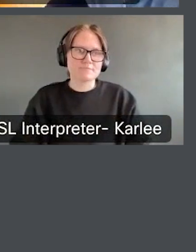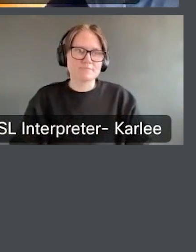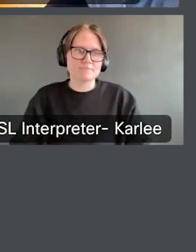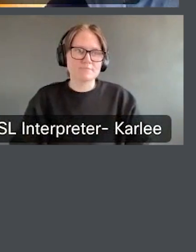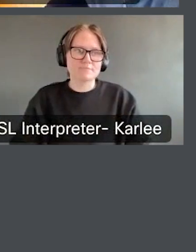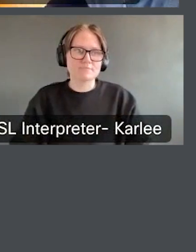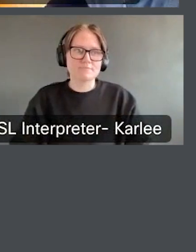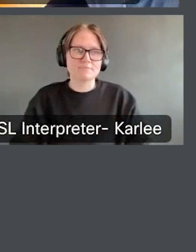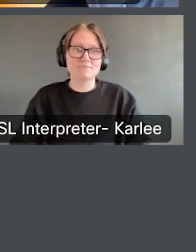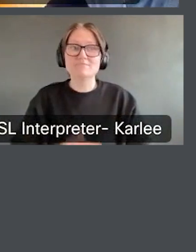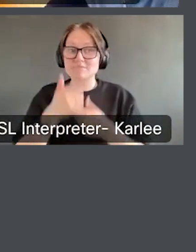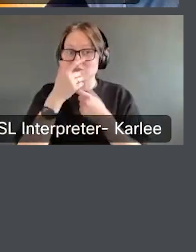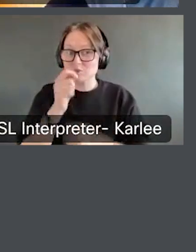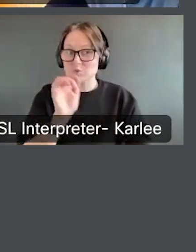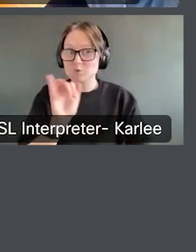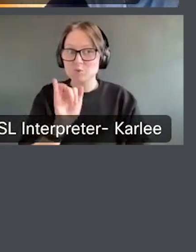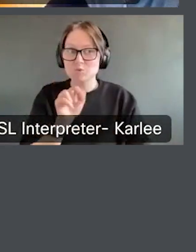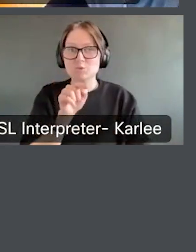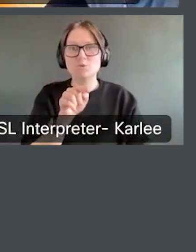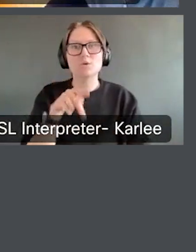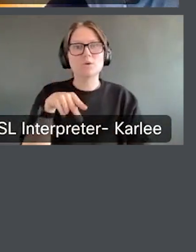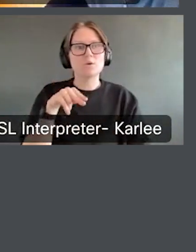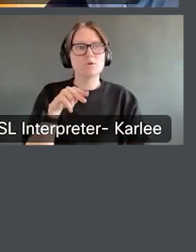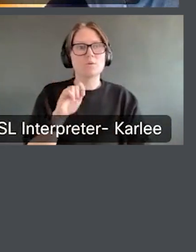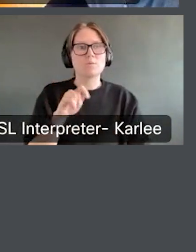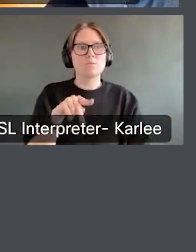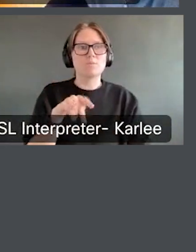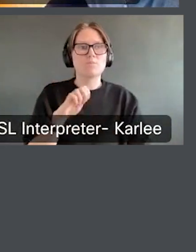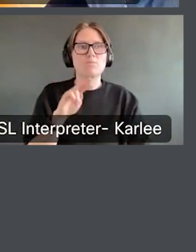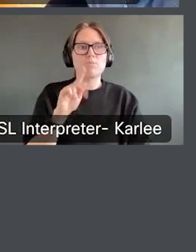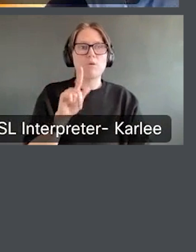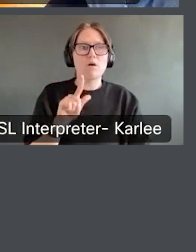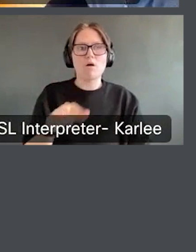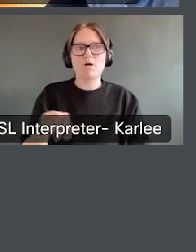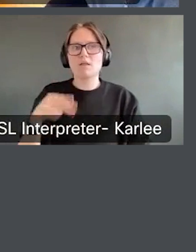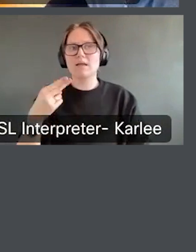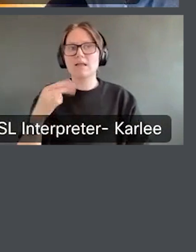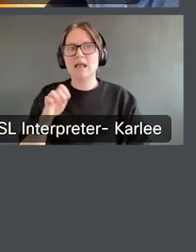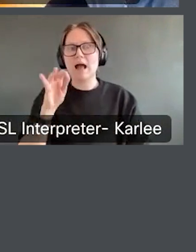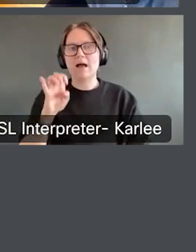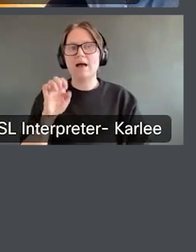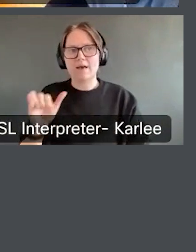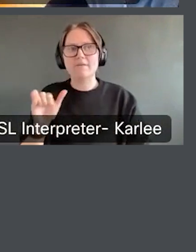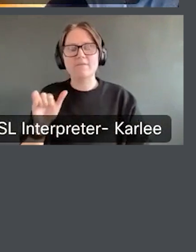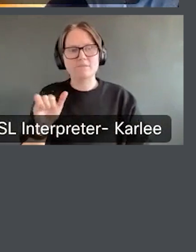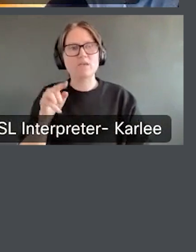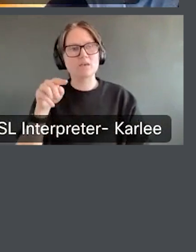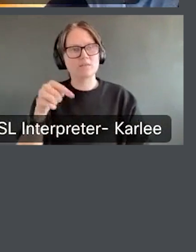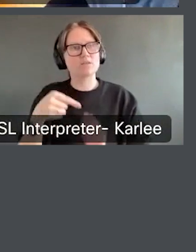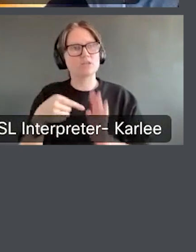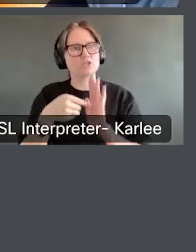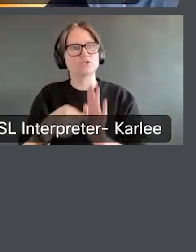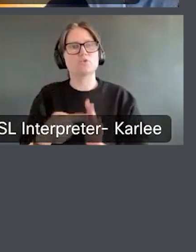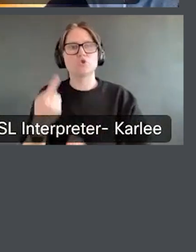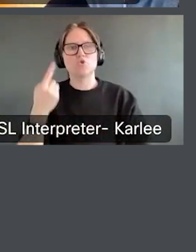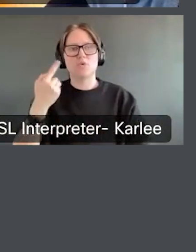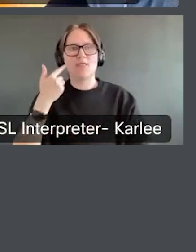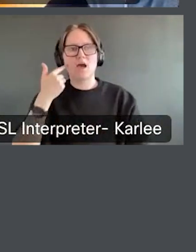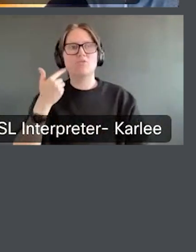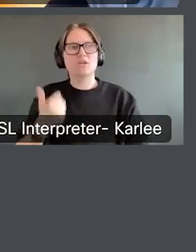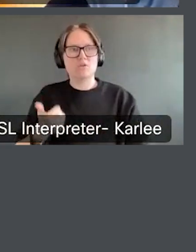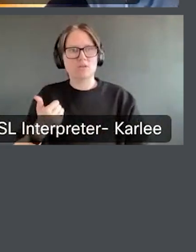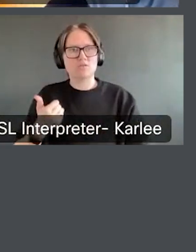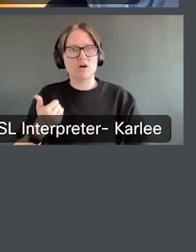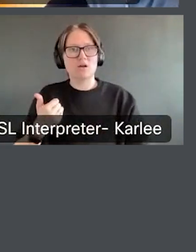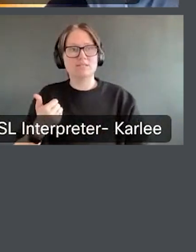Interesting also, Paul and Haffey and colleagues demonstrated and found that unilateral hearing loss progresses to